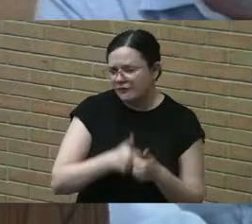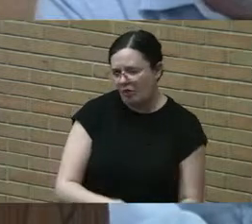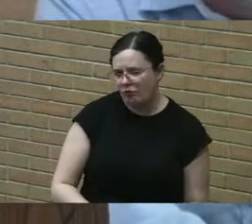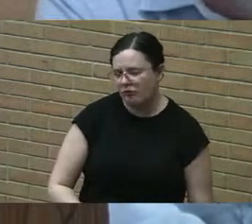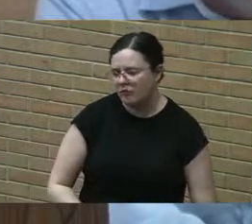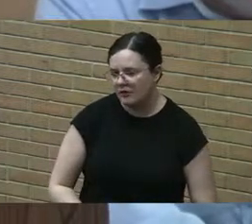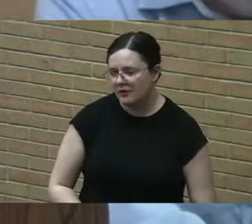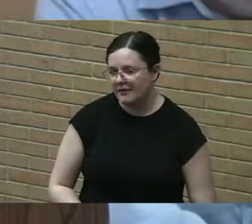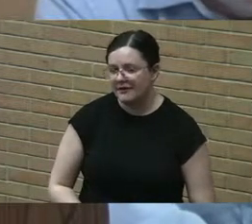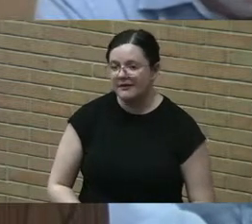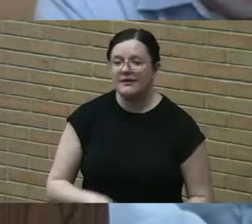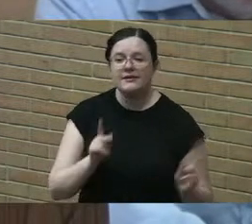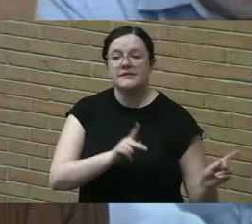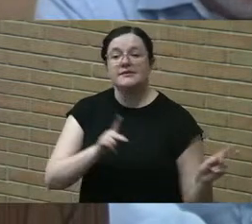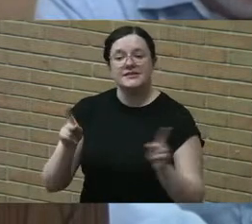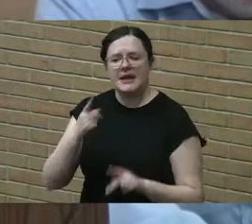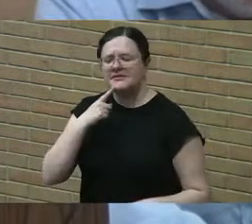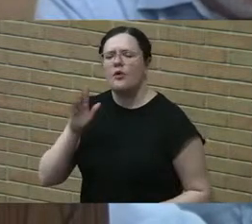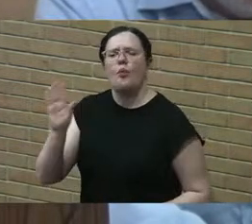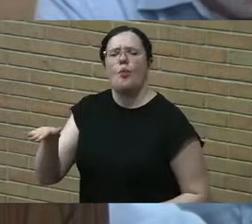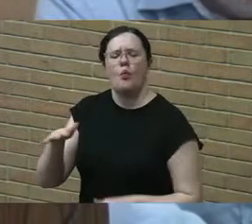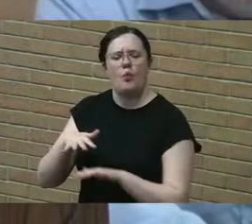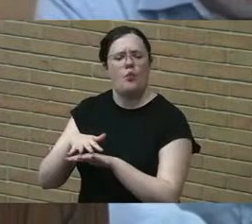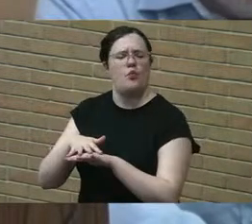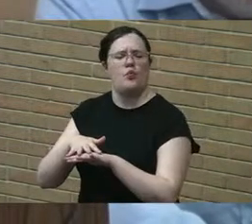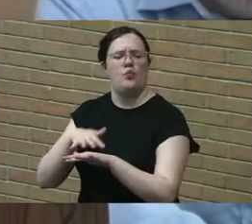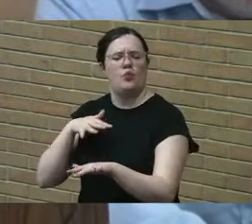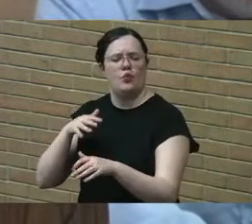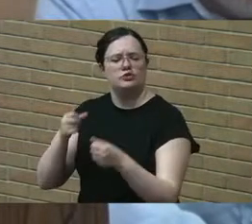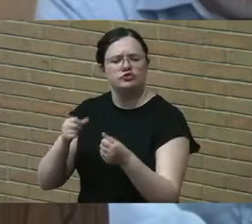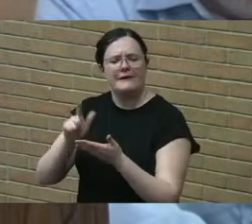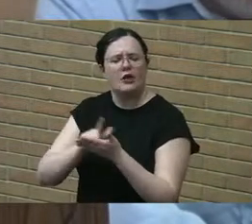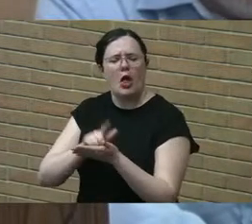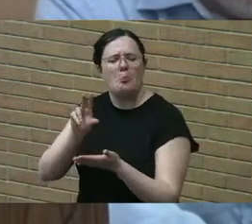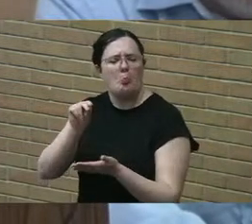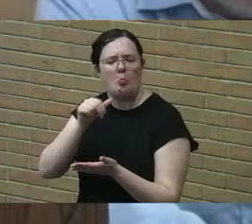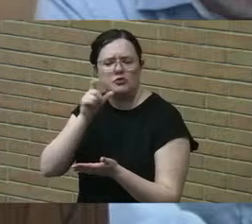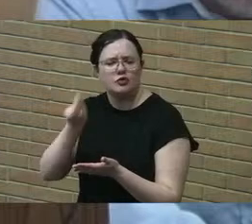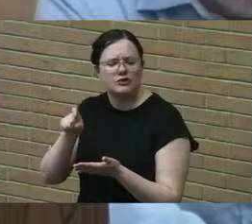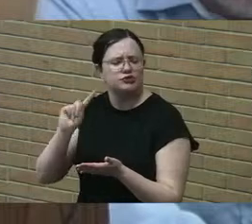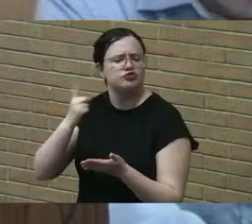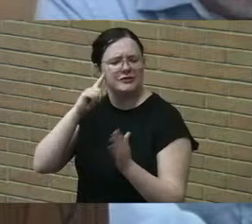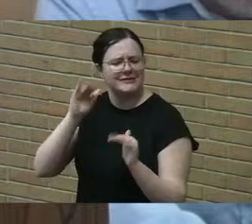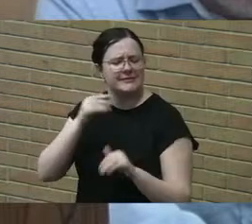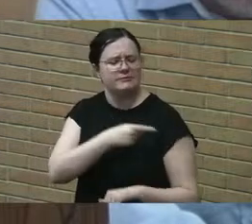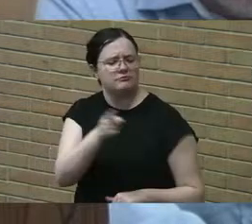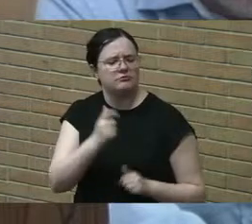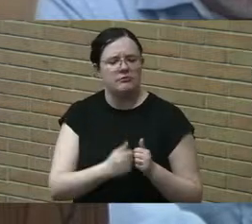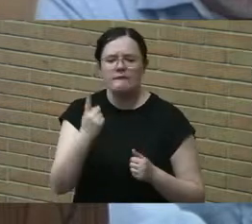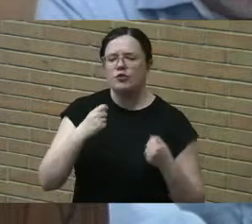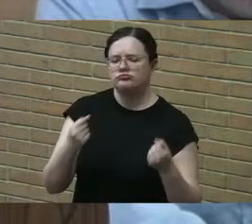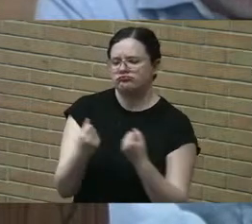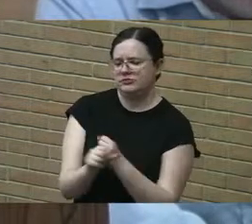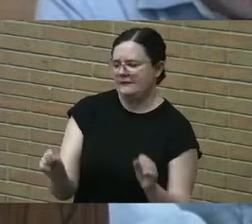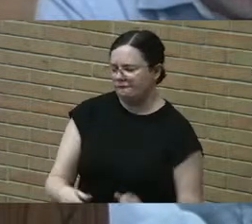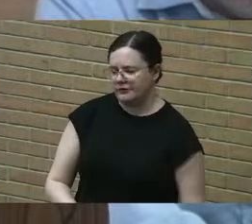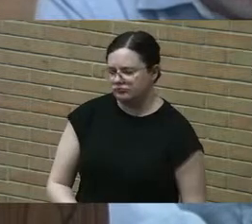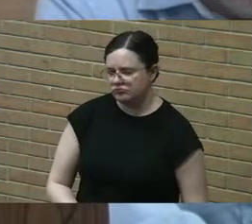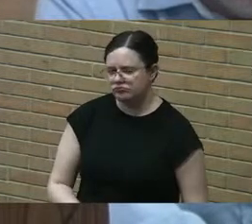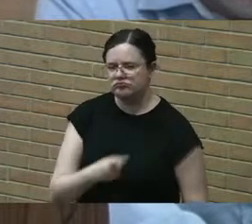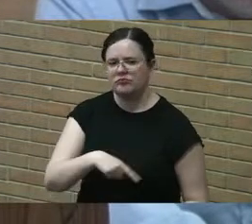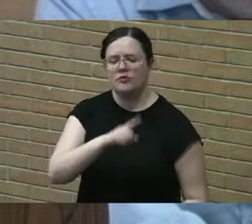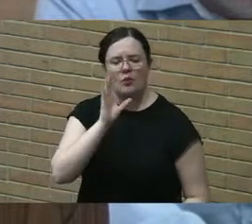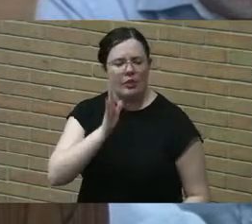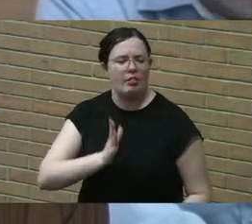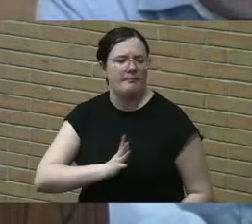say, oh, we don't need traffic laws, we just have the expectation that everybody will drive safely and that everybody will, be